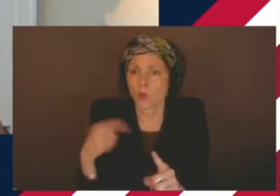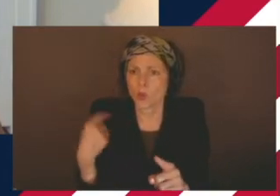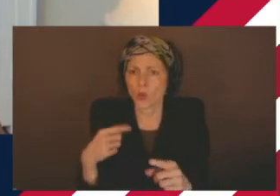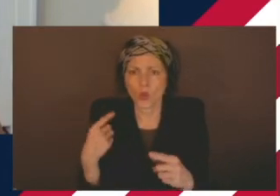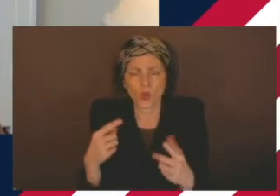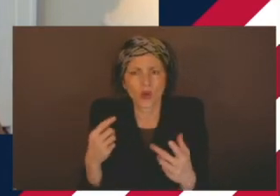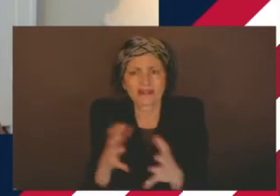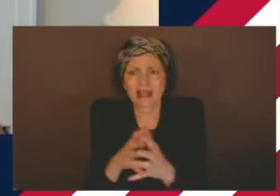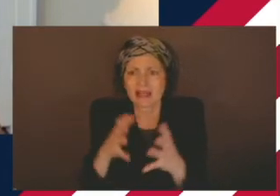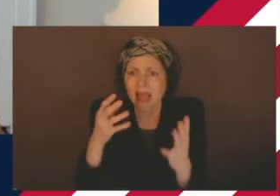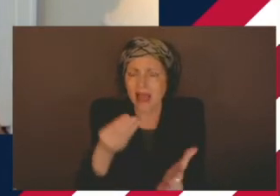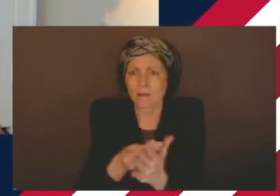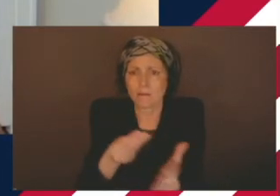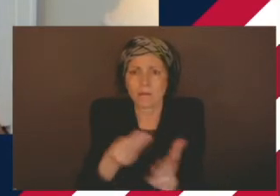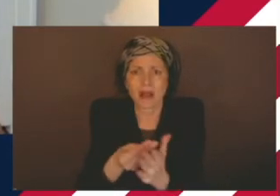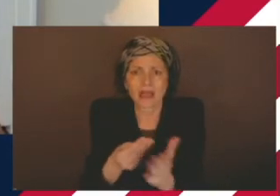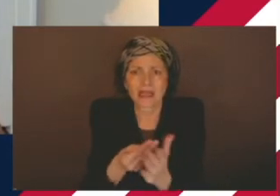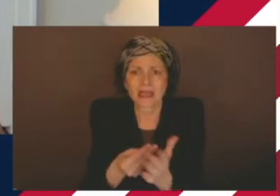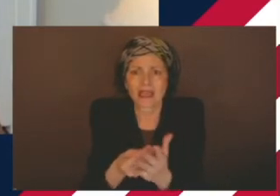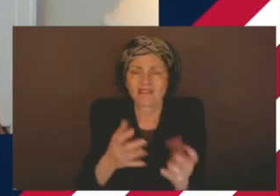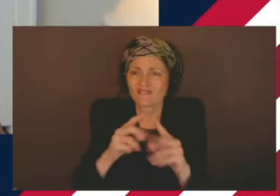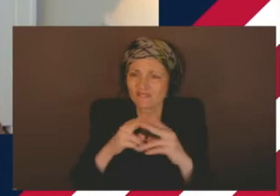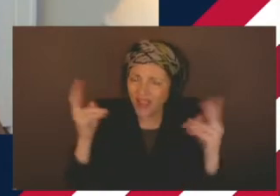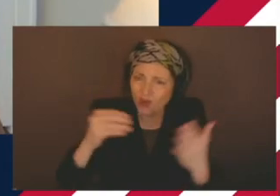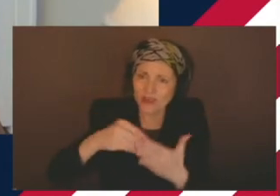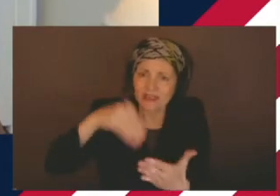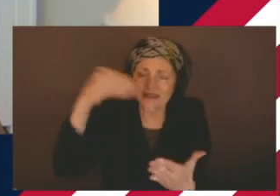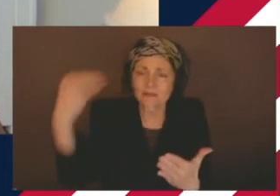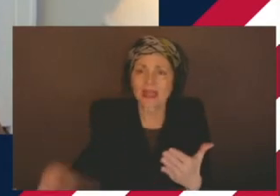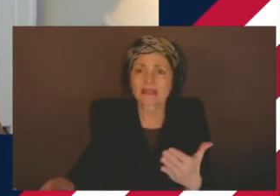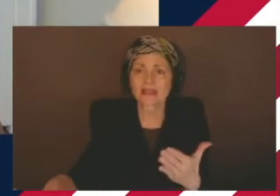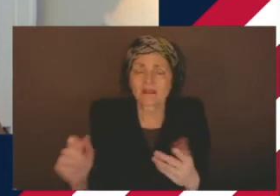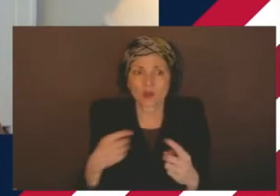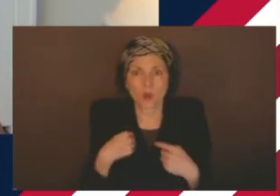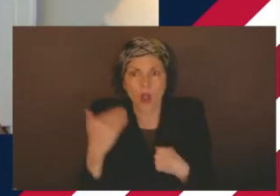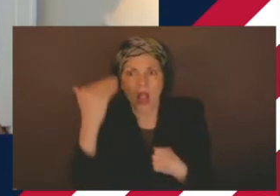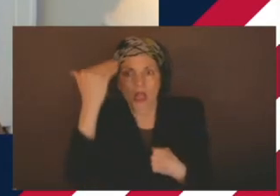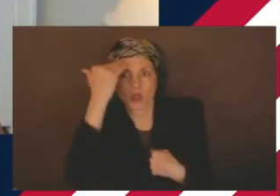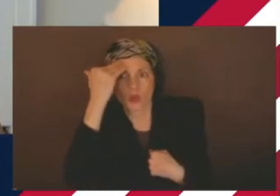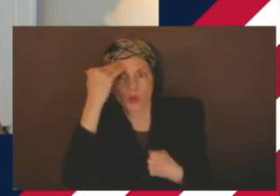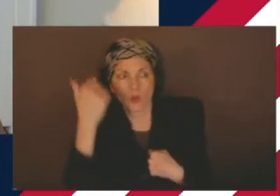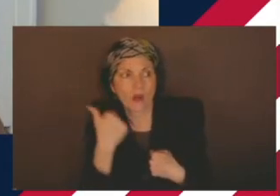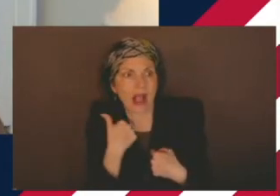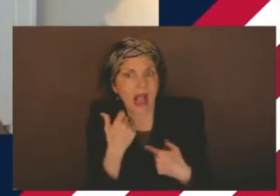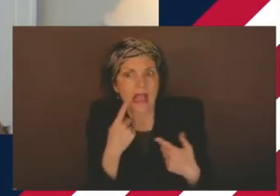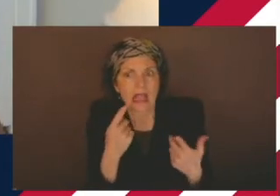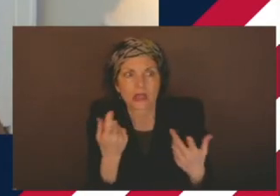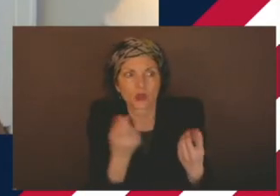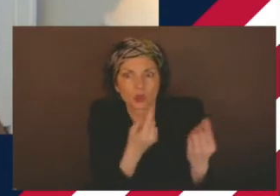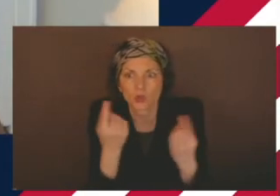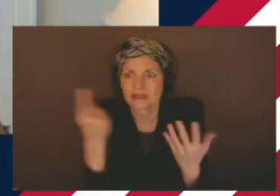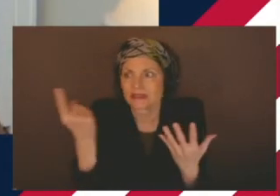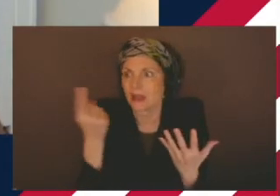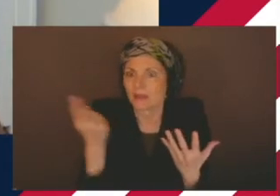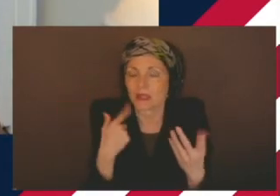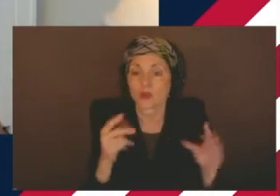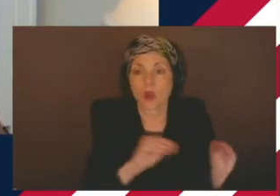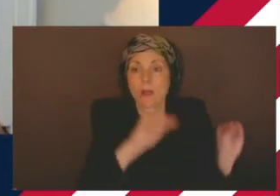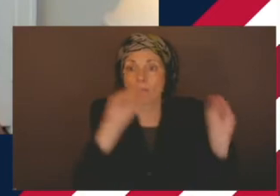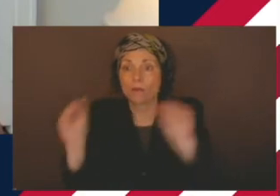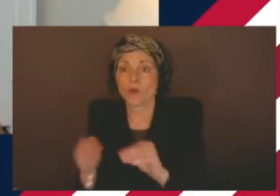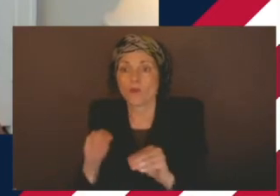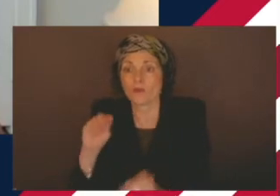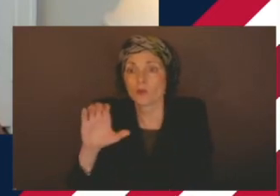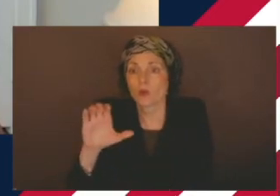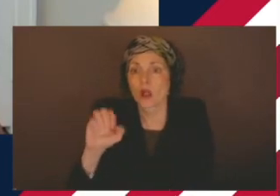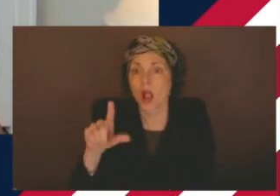protect myself in case the court ruling came down negatively, so I moved here to Colorado. I'm lucky that I can live like this, but no